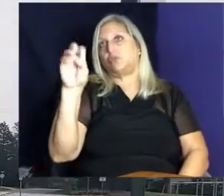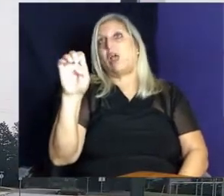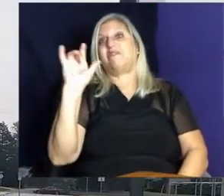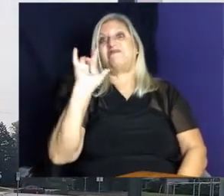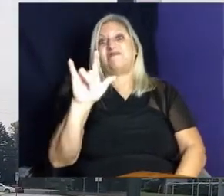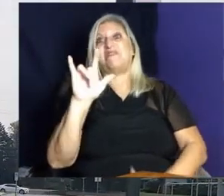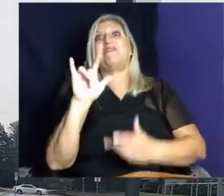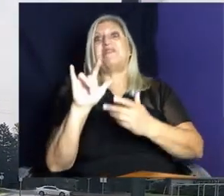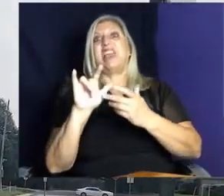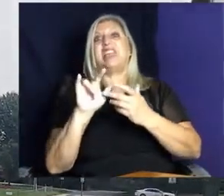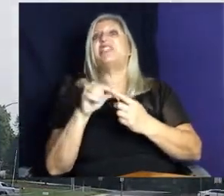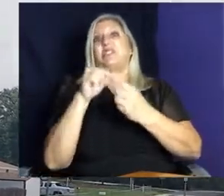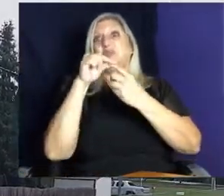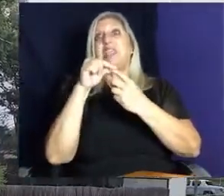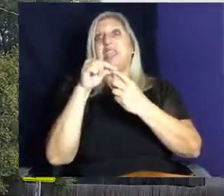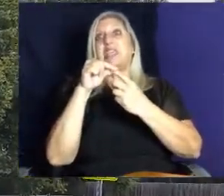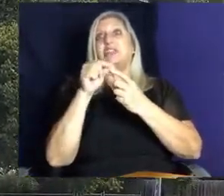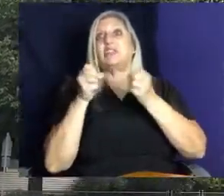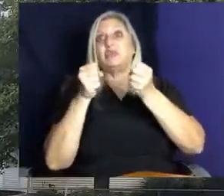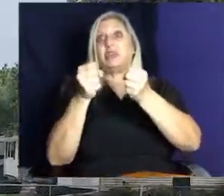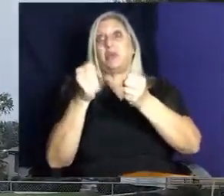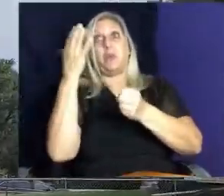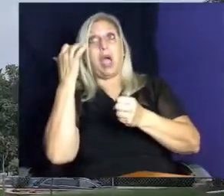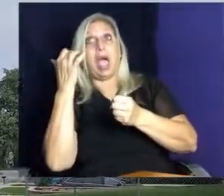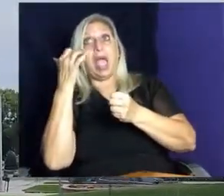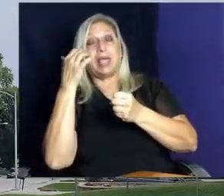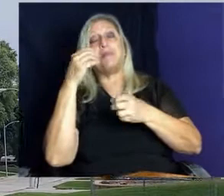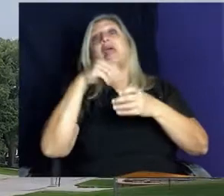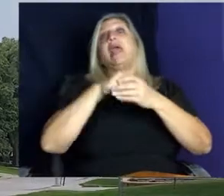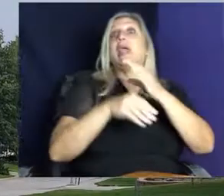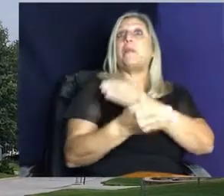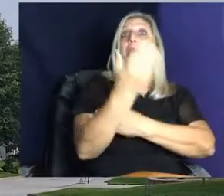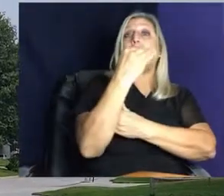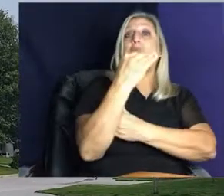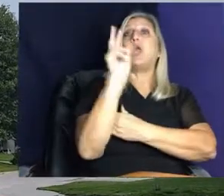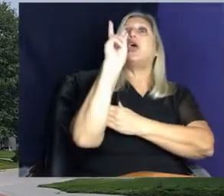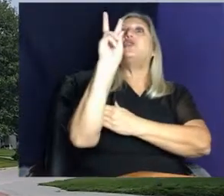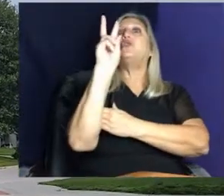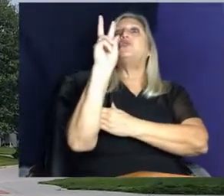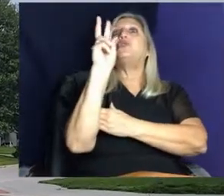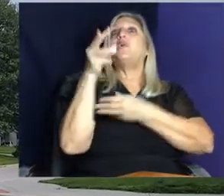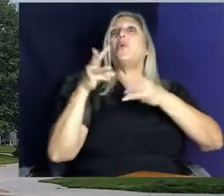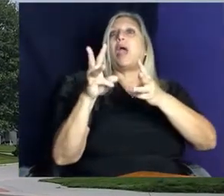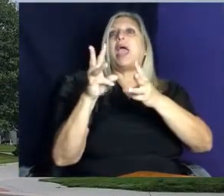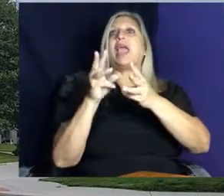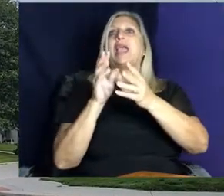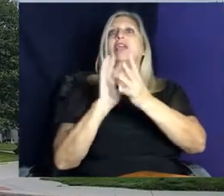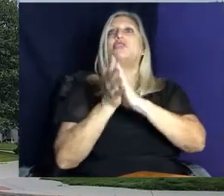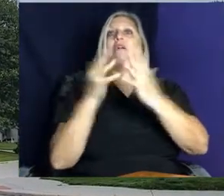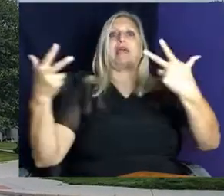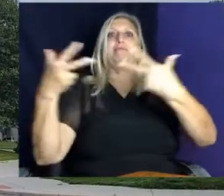Now, Skylark Drive is kind of unique in the fact that in the morning it is two-way